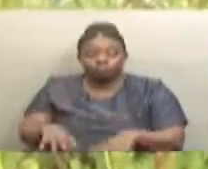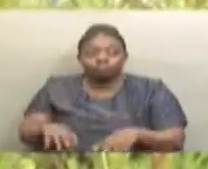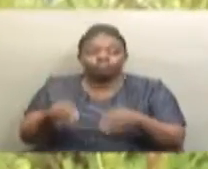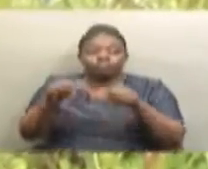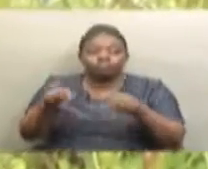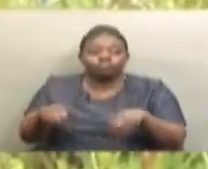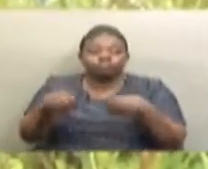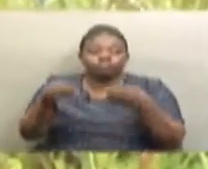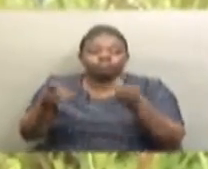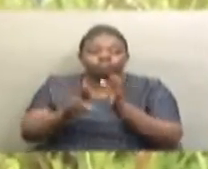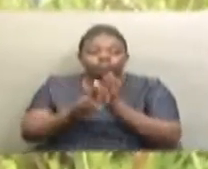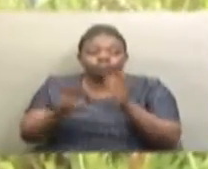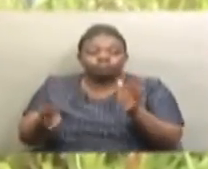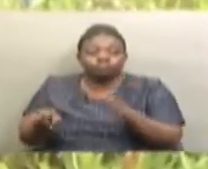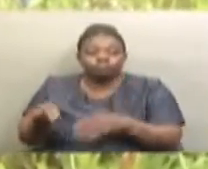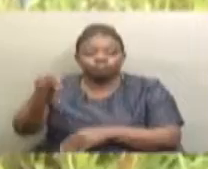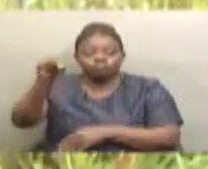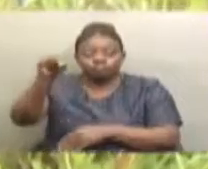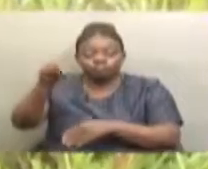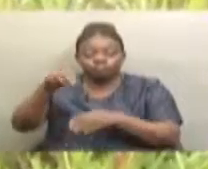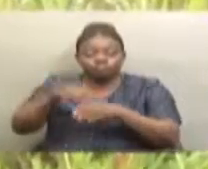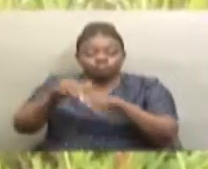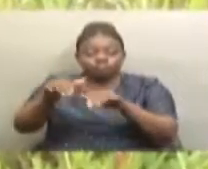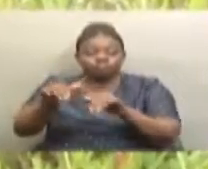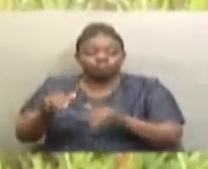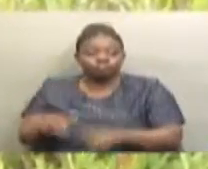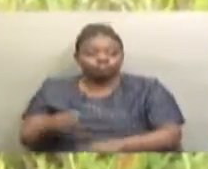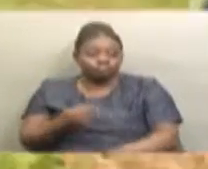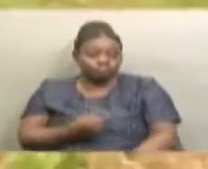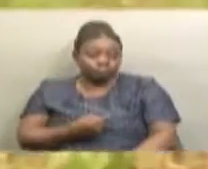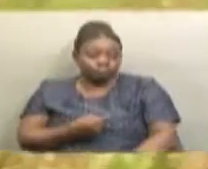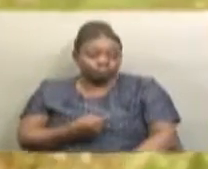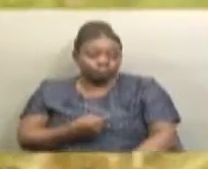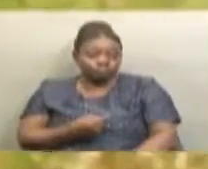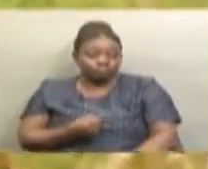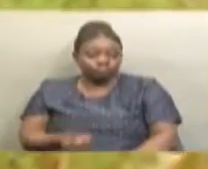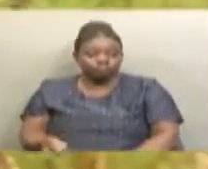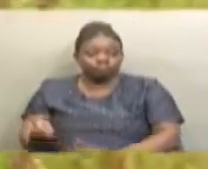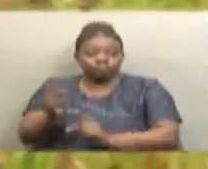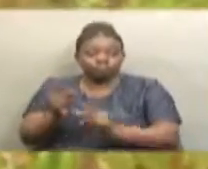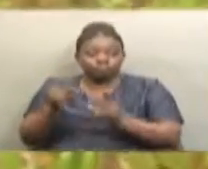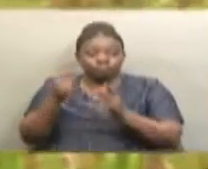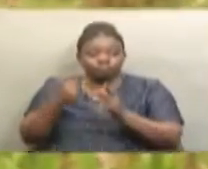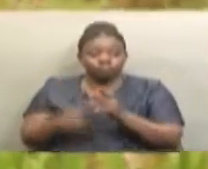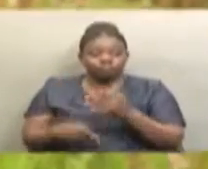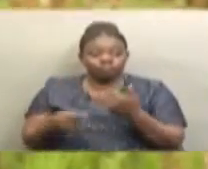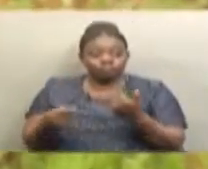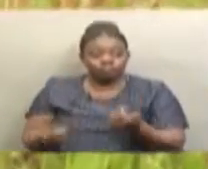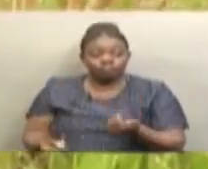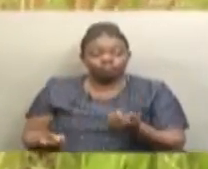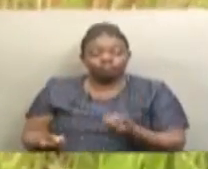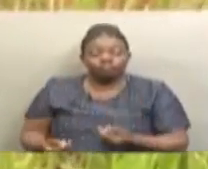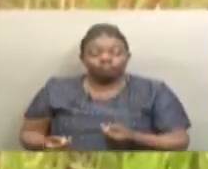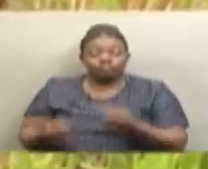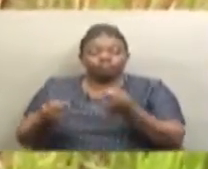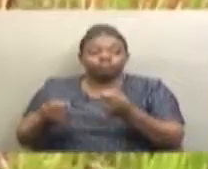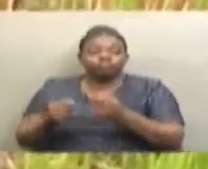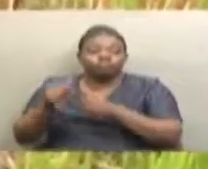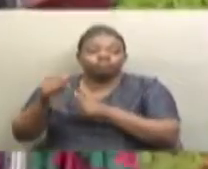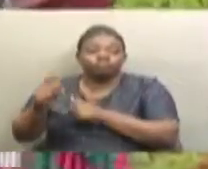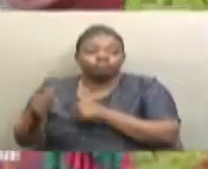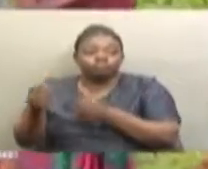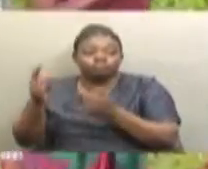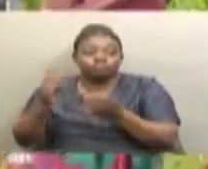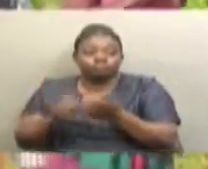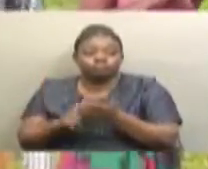omubaka akiikirira Mawogola North mu Paalamenti, Shats Musherure. Abatuuze bagamba nti babaddenga batindiga eŋŋendo empanvu okugenda